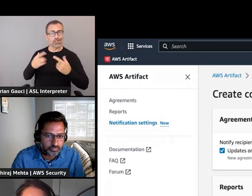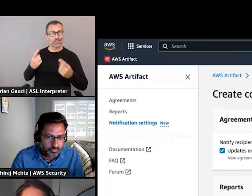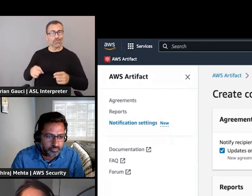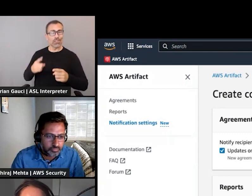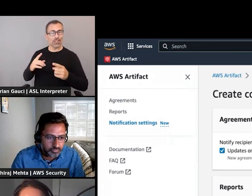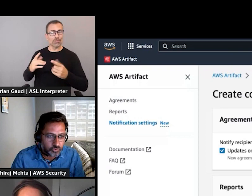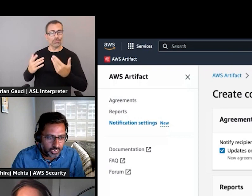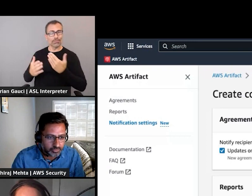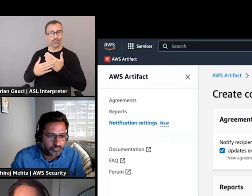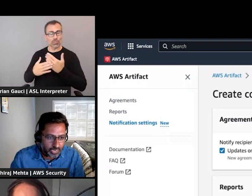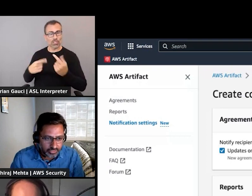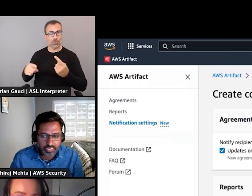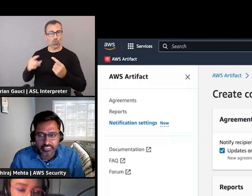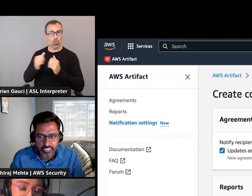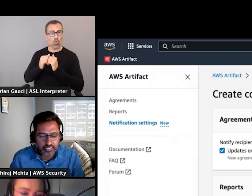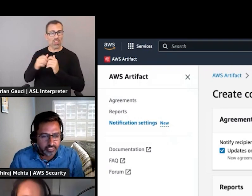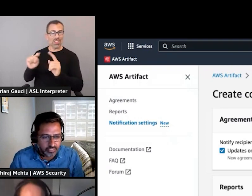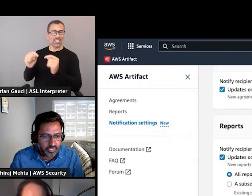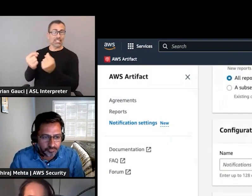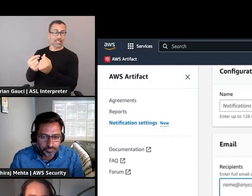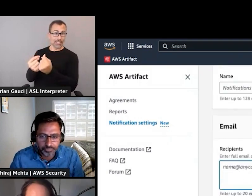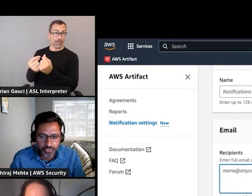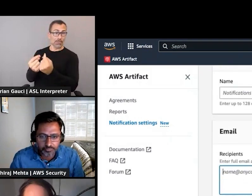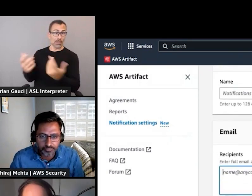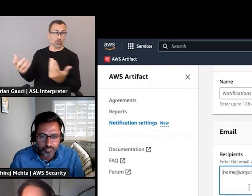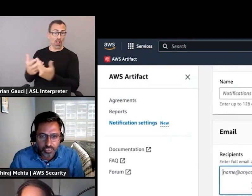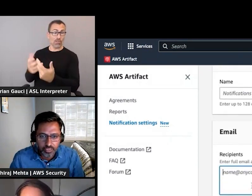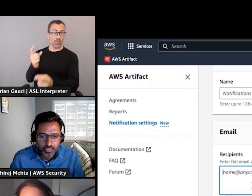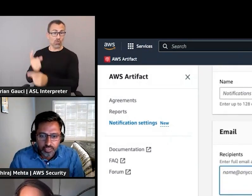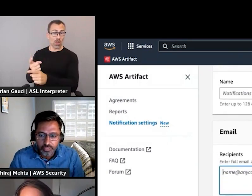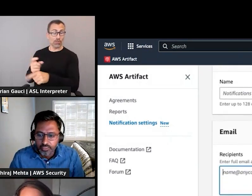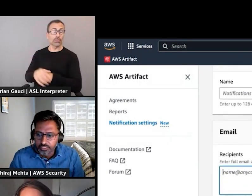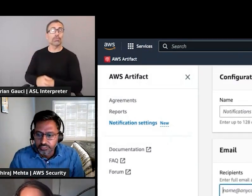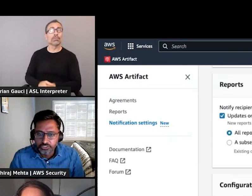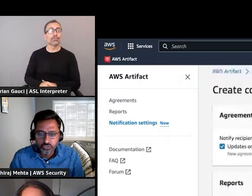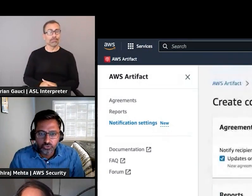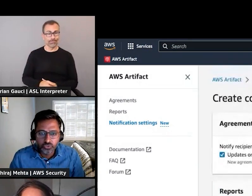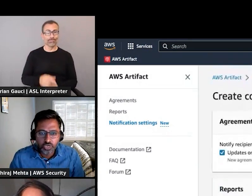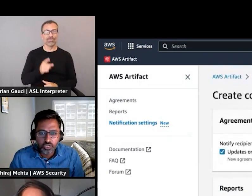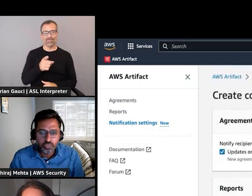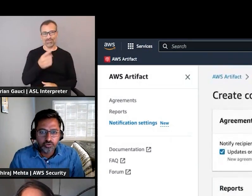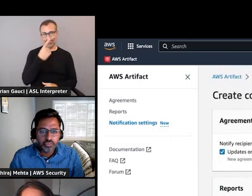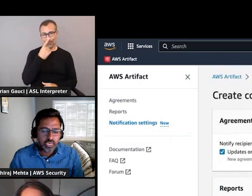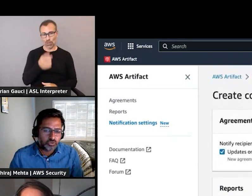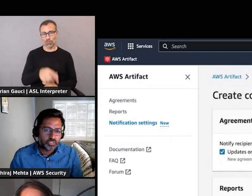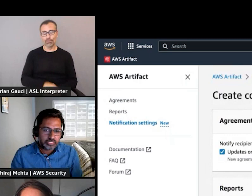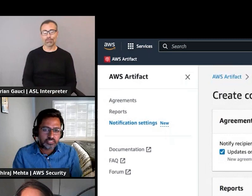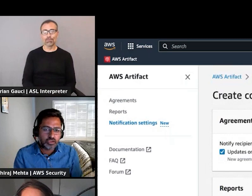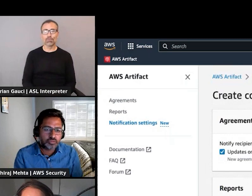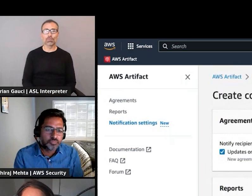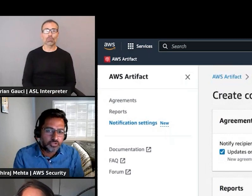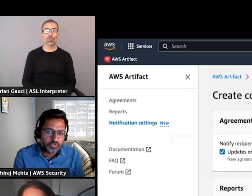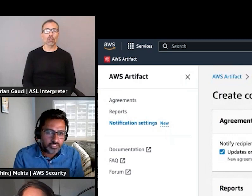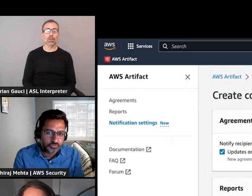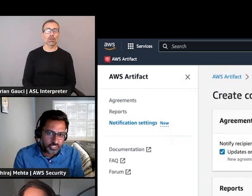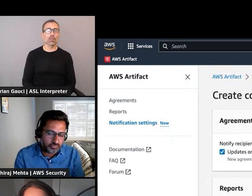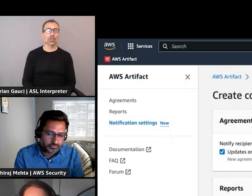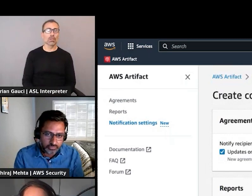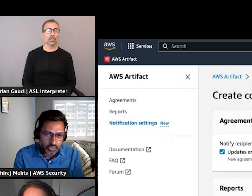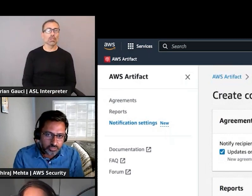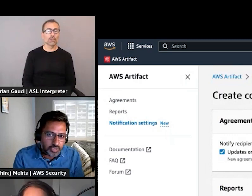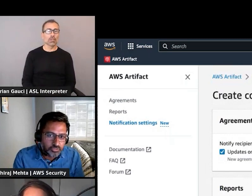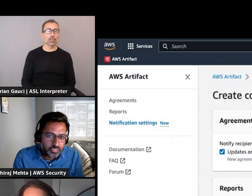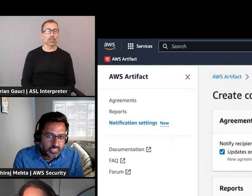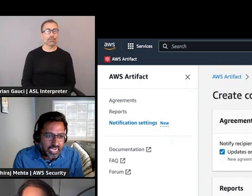relevant team, right? Right. Right. Exactly. Yeah. Yeah. So now let's talk briefly. So